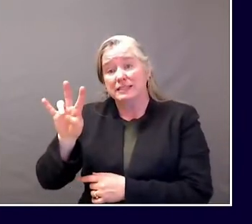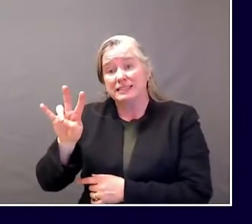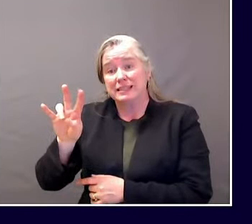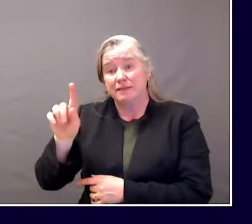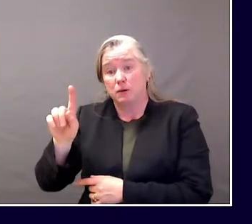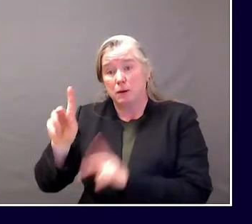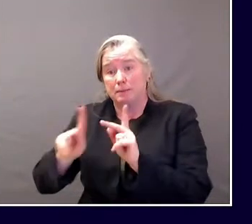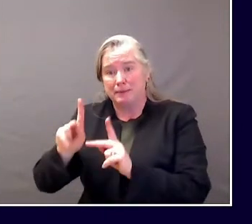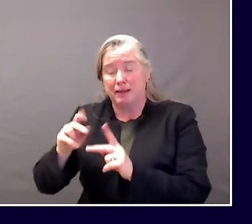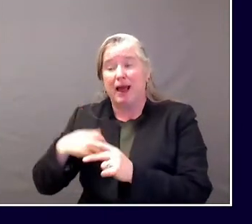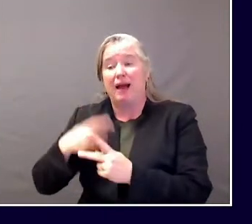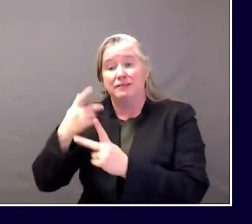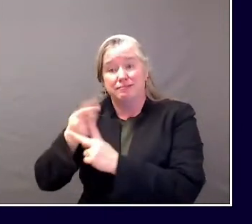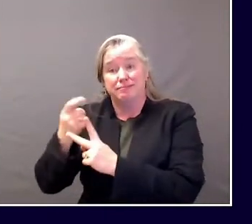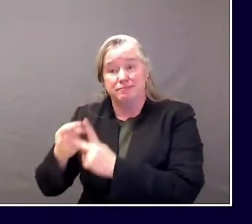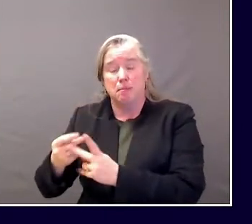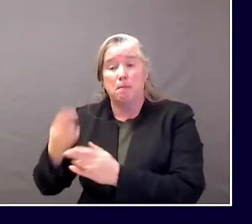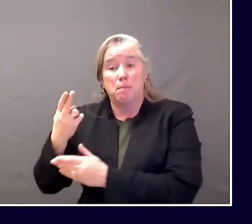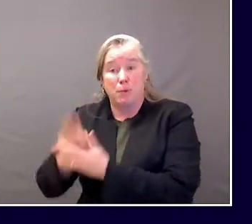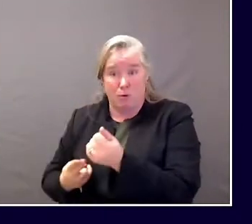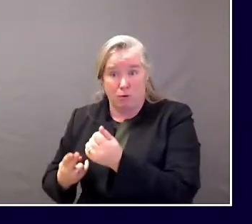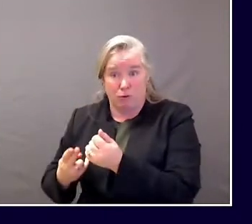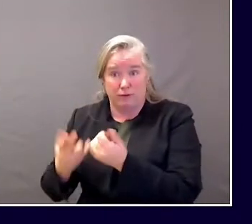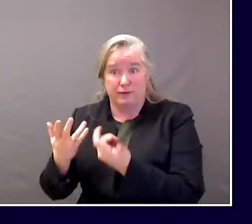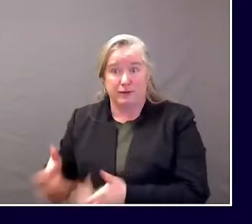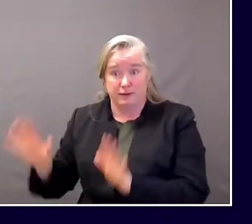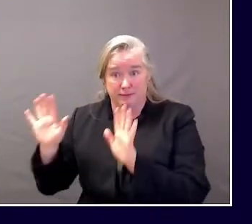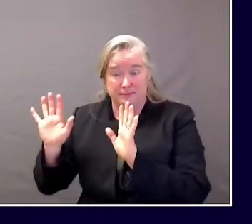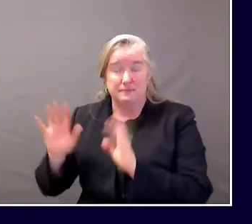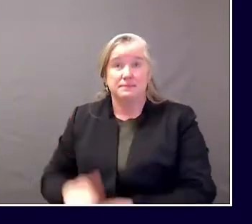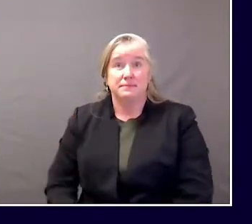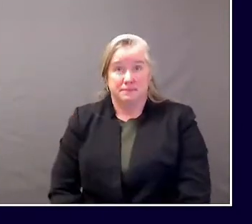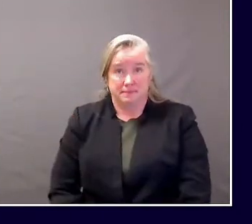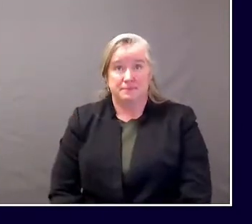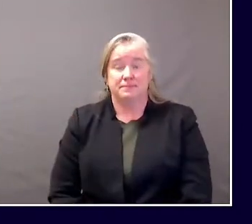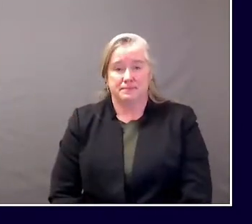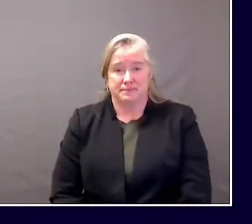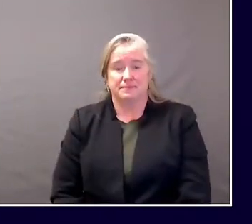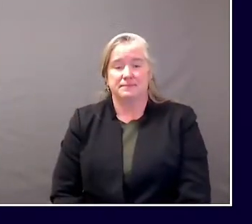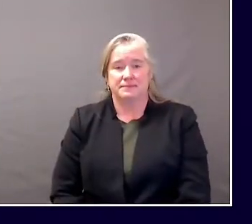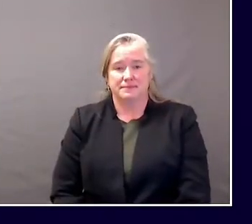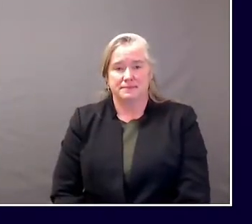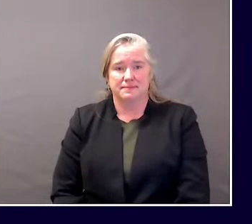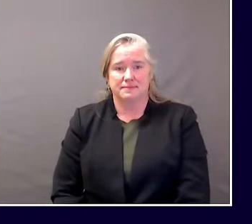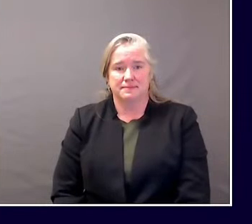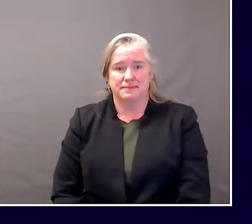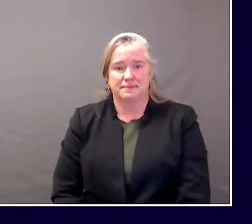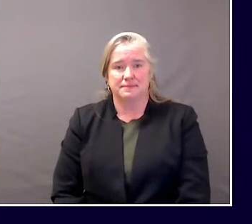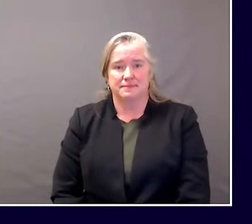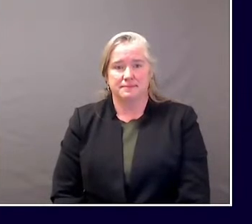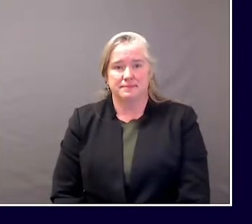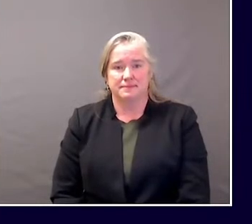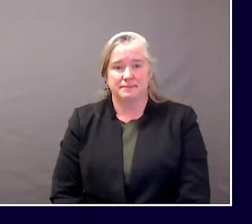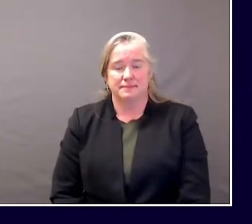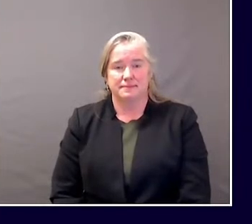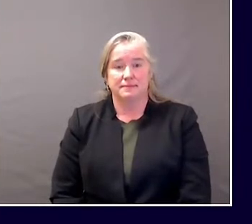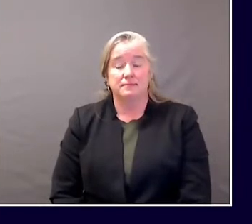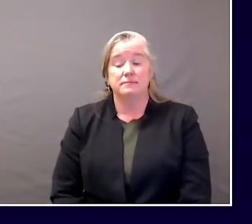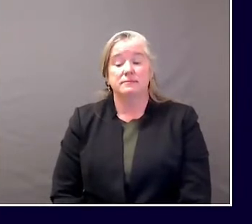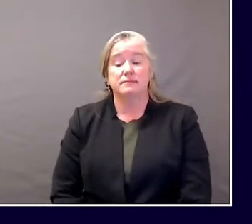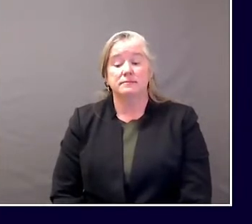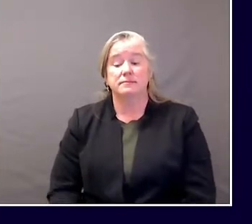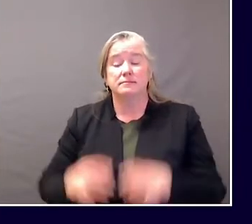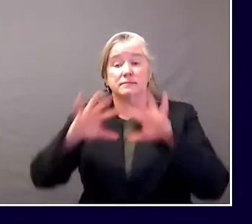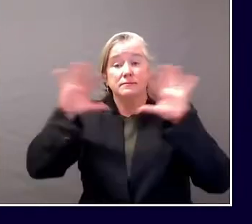3,271 people have now received both of their doses of COVID vaccine. Among